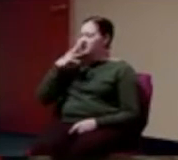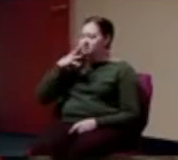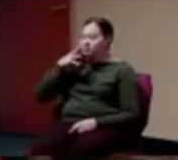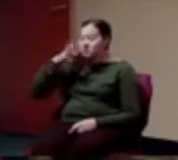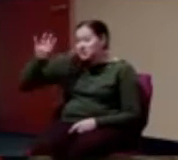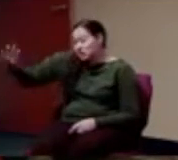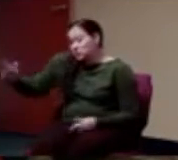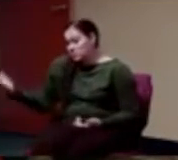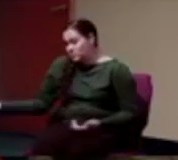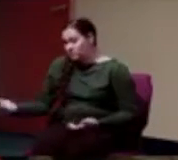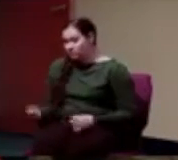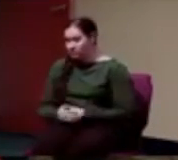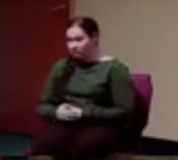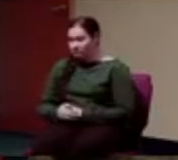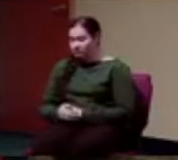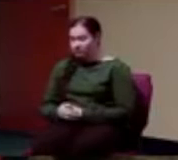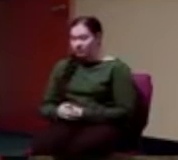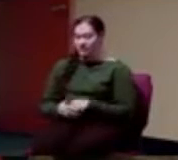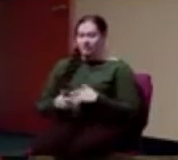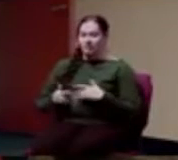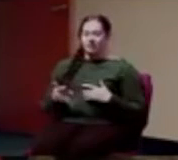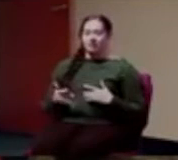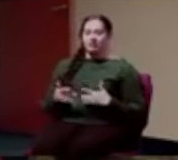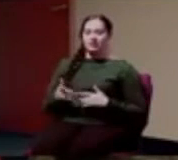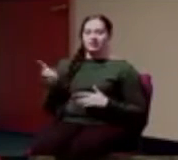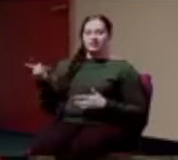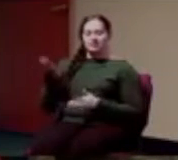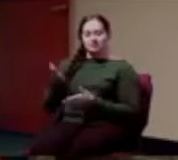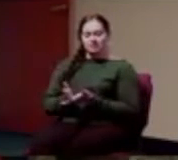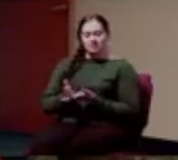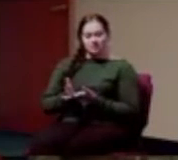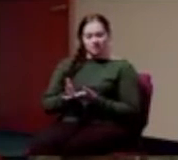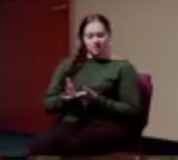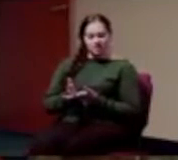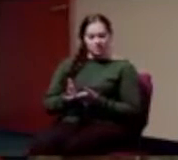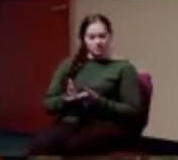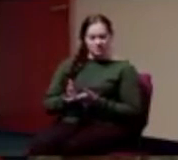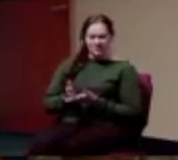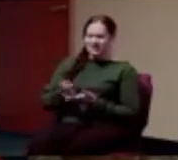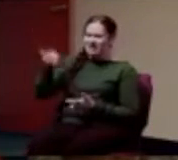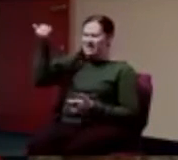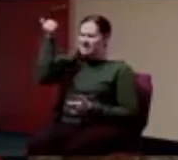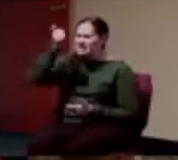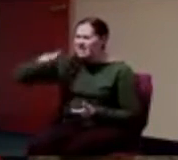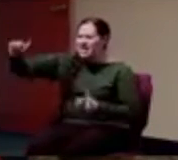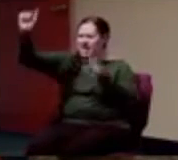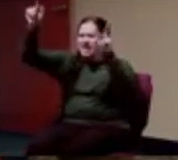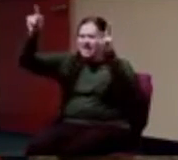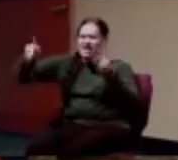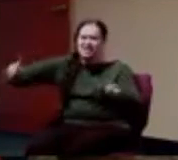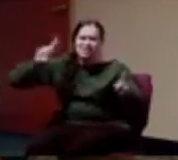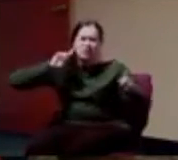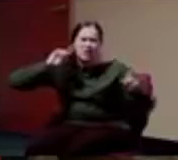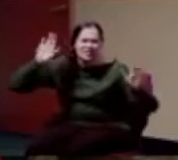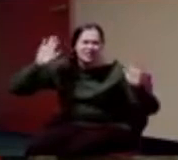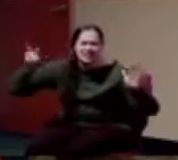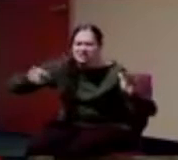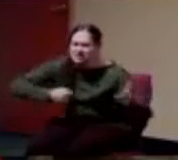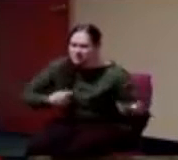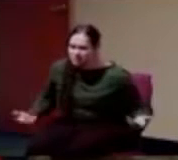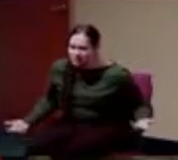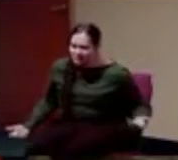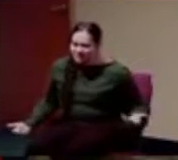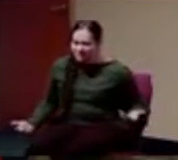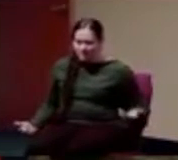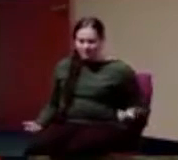all. And I remember he just stopped preaching, and he shouted, "Is anyone listening to me?" And then somebody